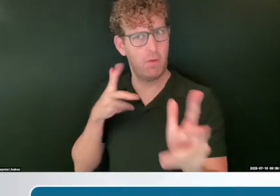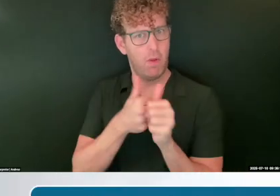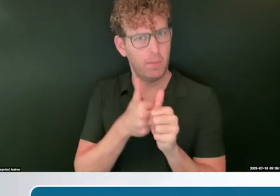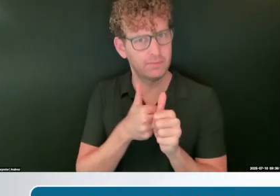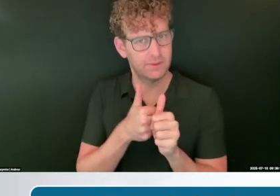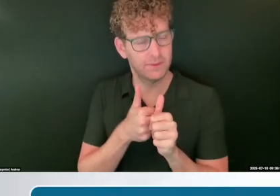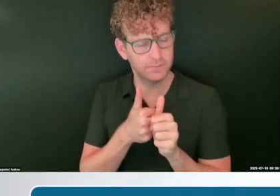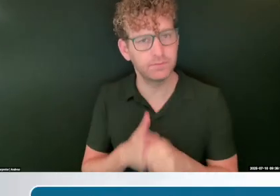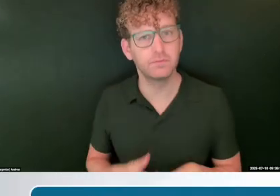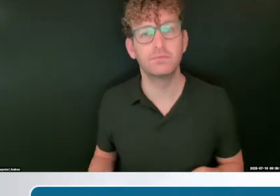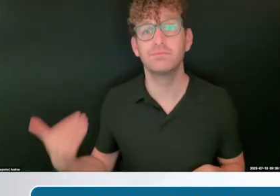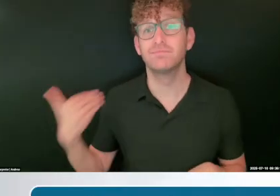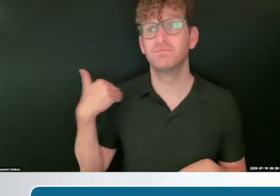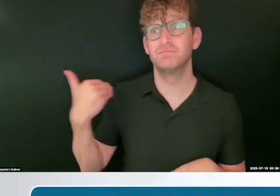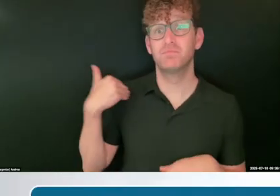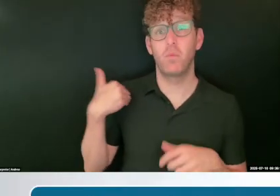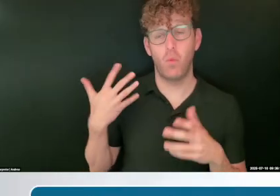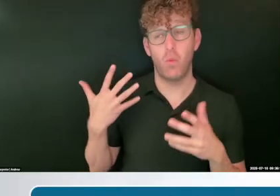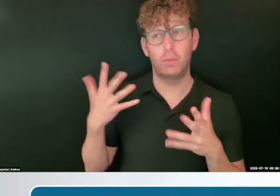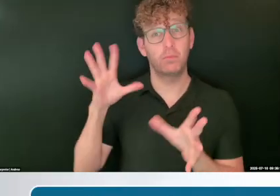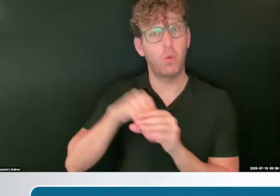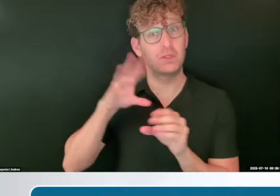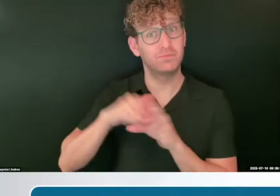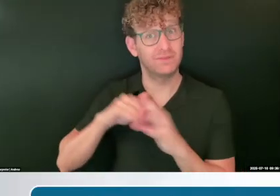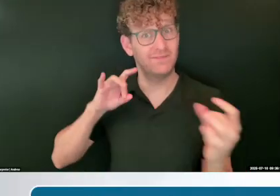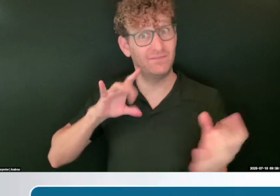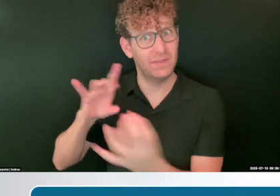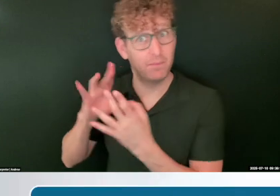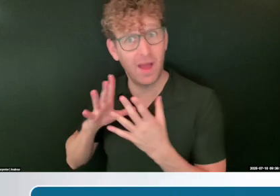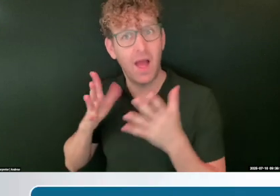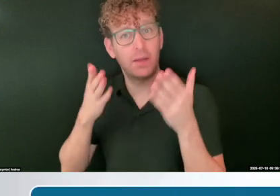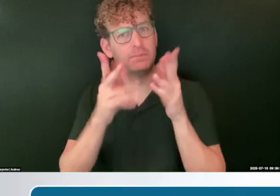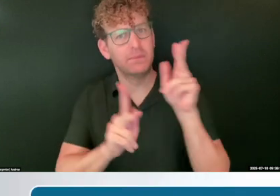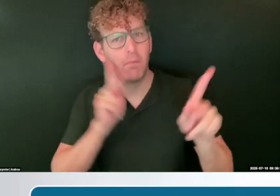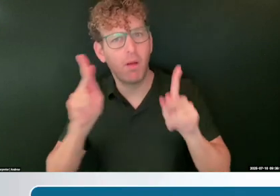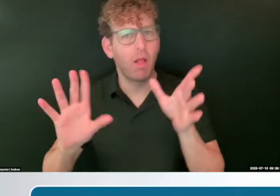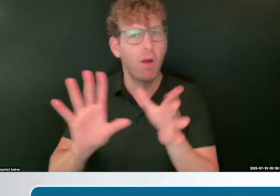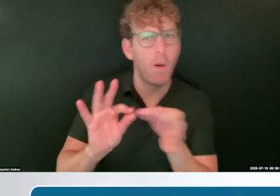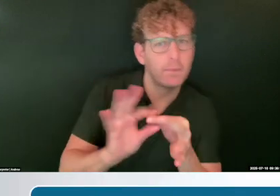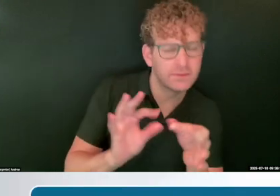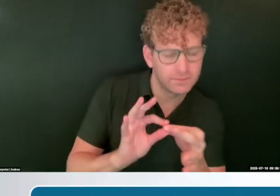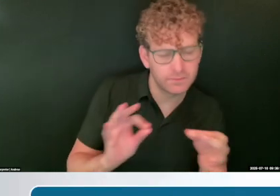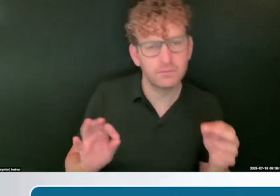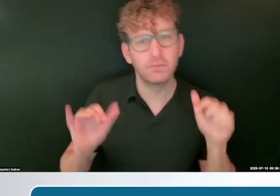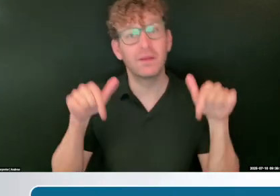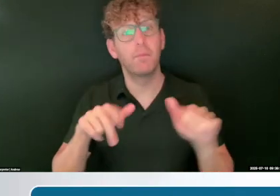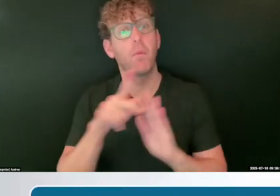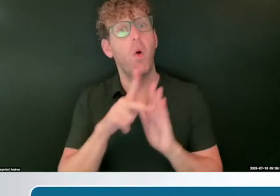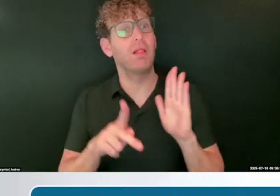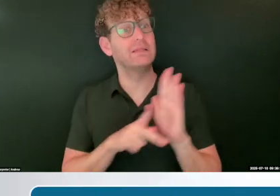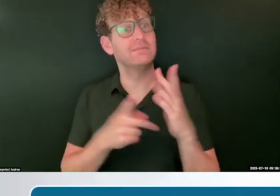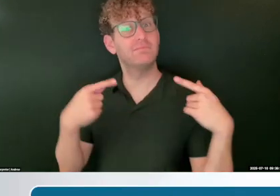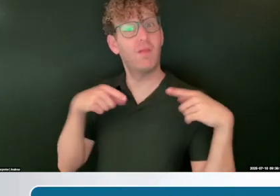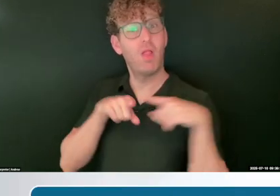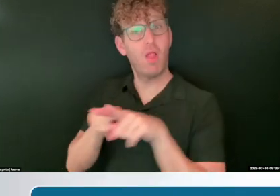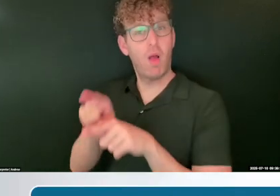addressing previously mentioned participant feedback and public comments. These policies include aligned